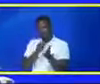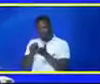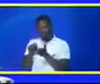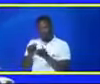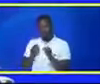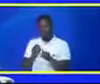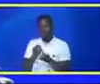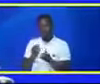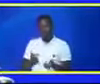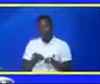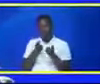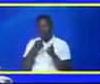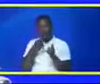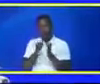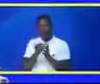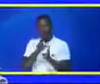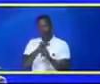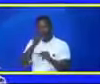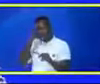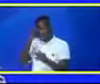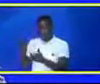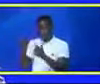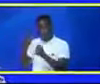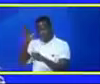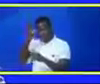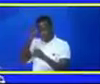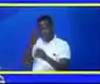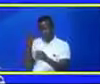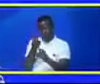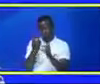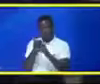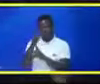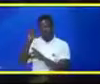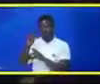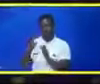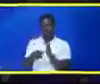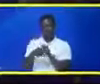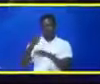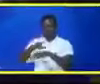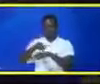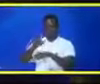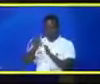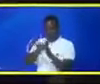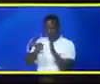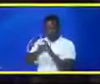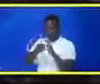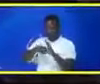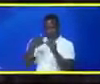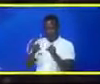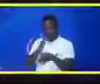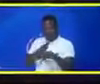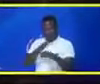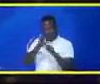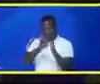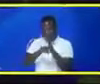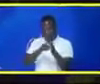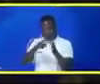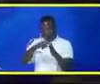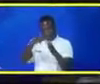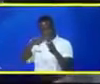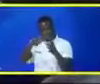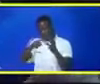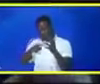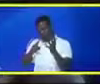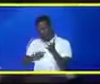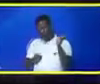the life. It says, no man cometh to the Father except by me. I begin my counting now. At the end of the 5th count, then I